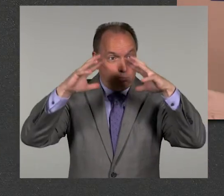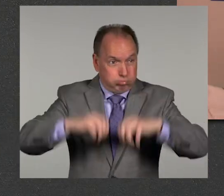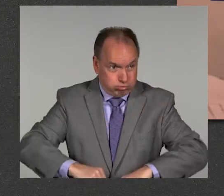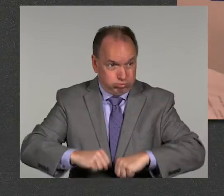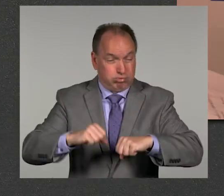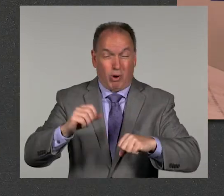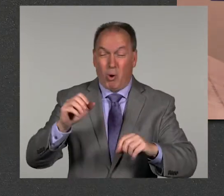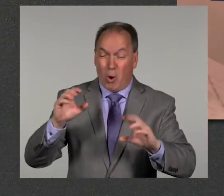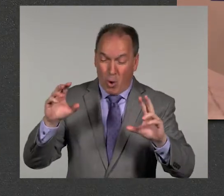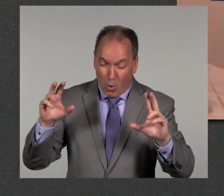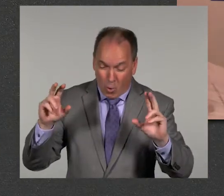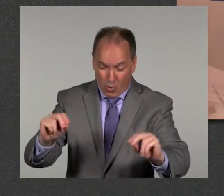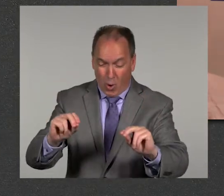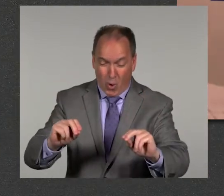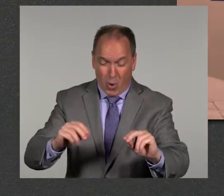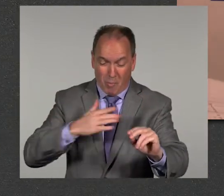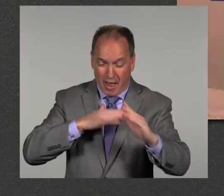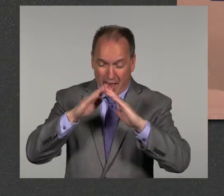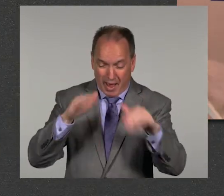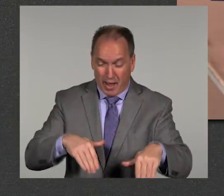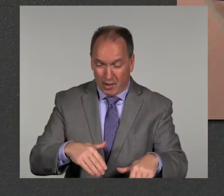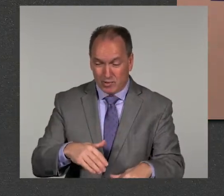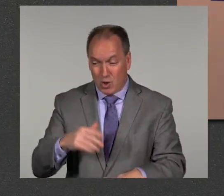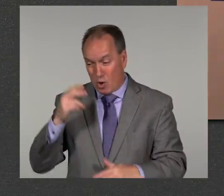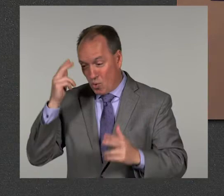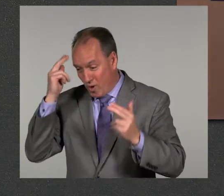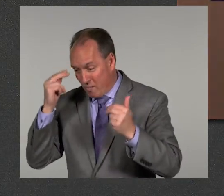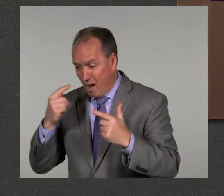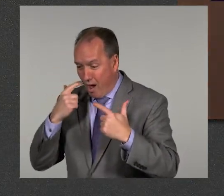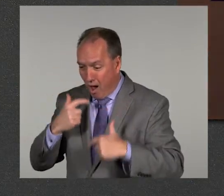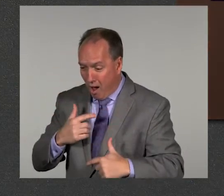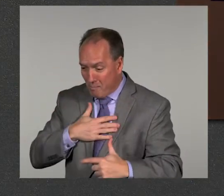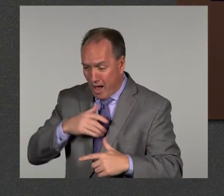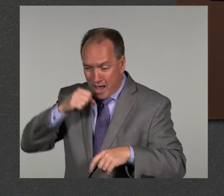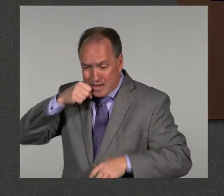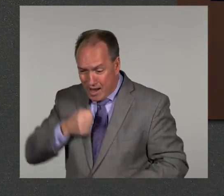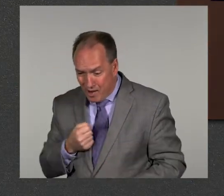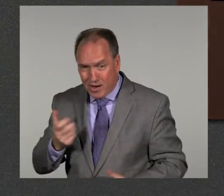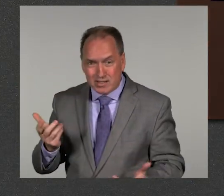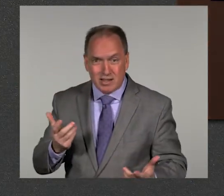Beaver. Oh no, my carrots, cried Rabbit.